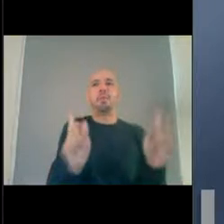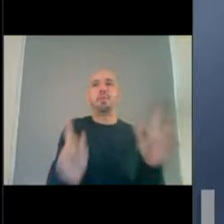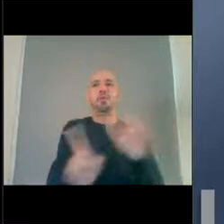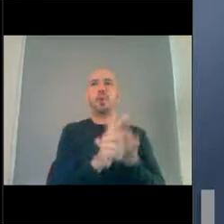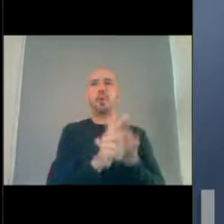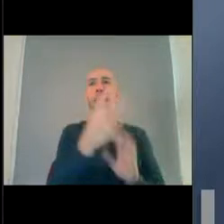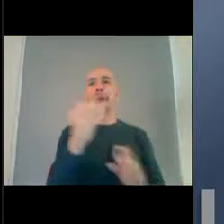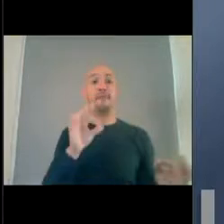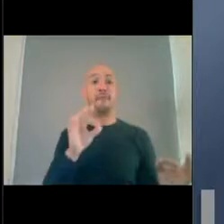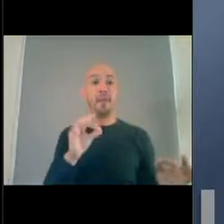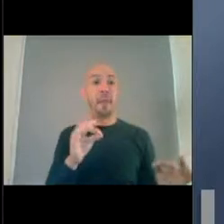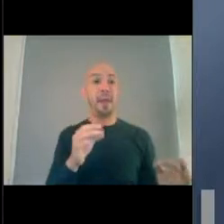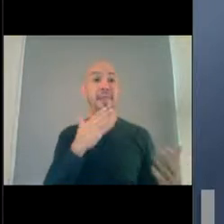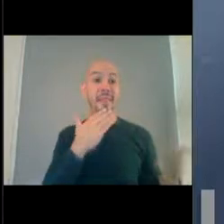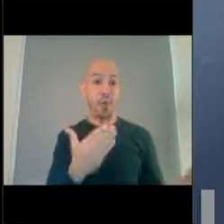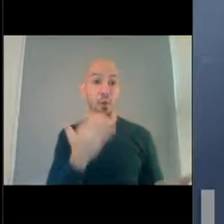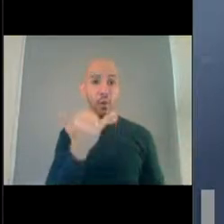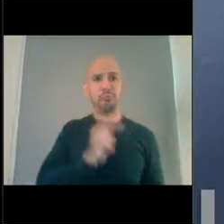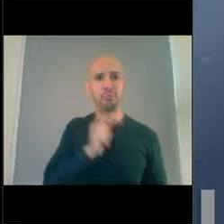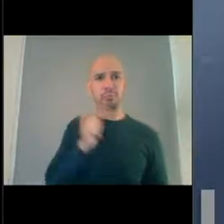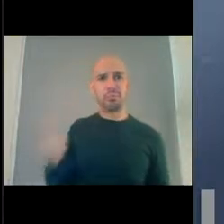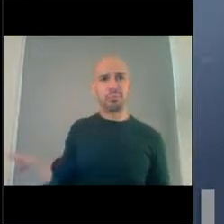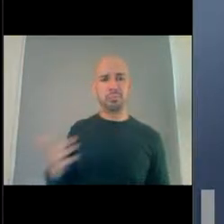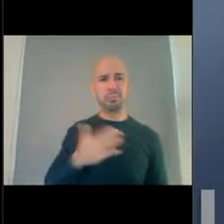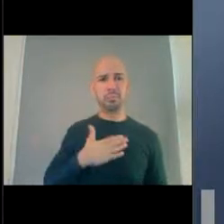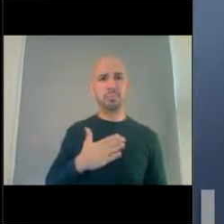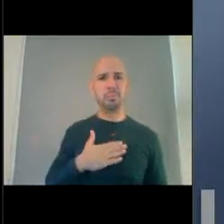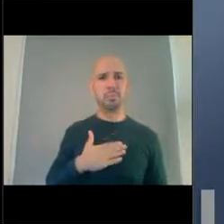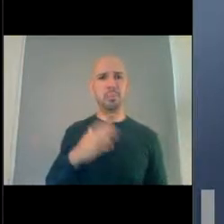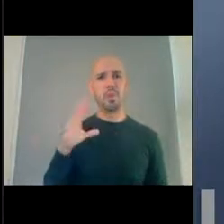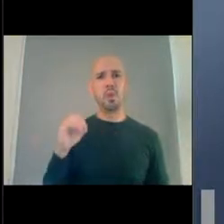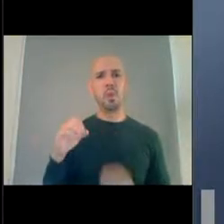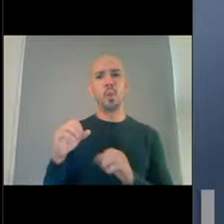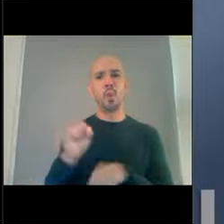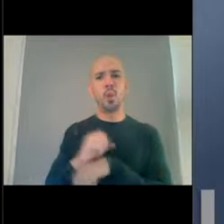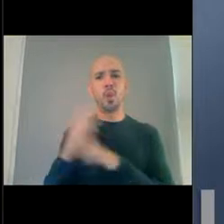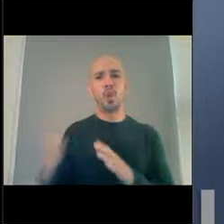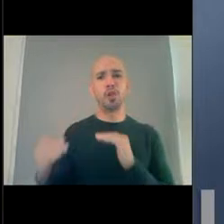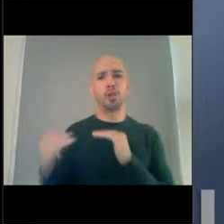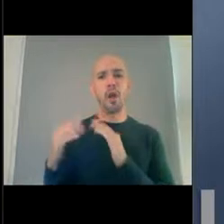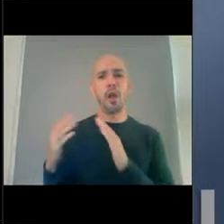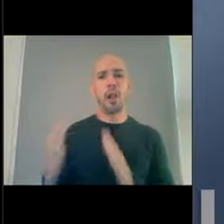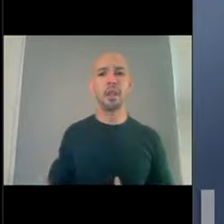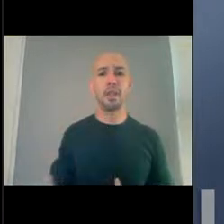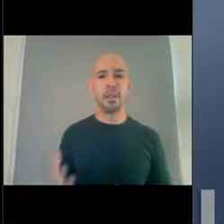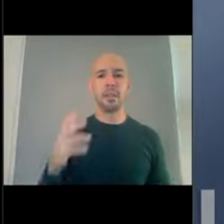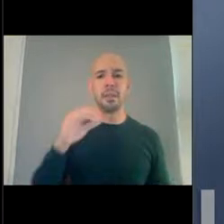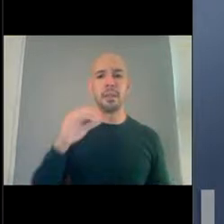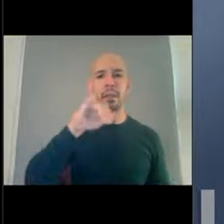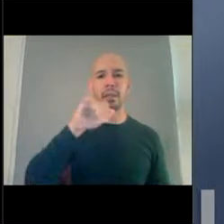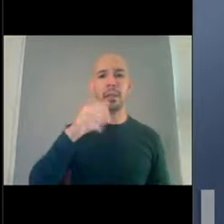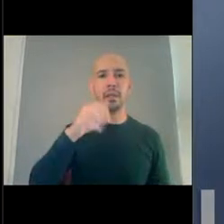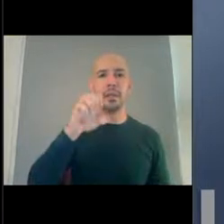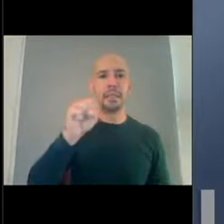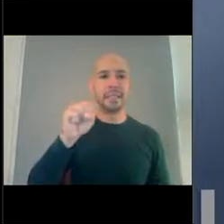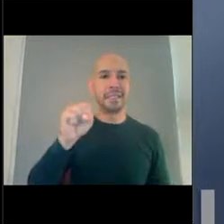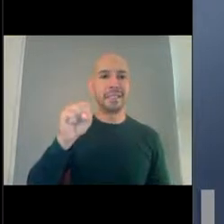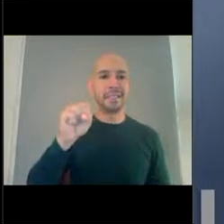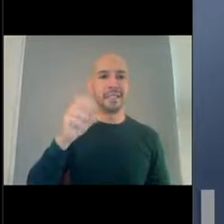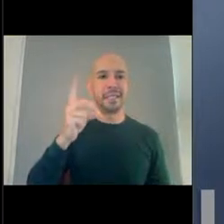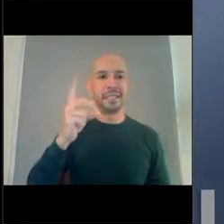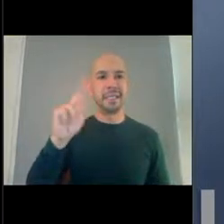and i'll pass it over to my colleague jess duncan thank you hi everyone i'm jess duncan